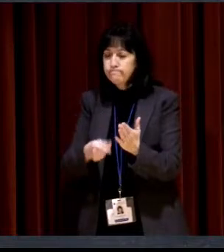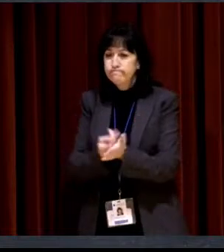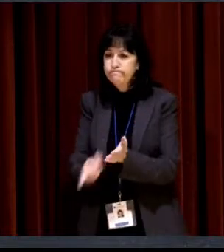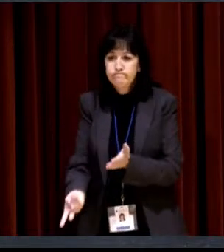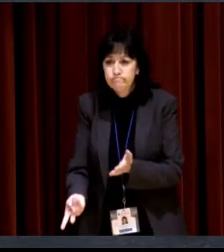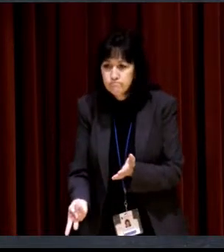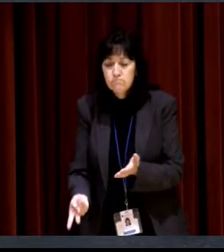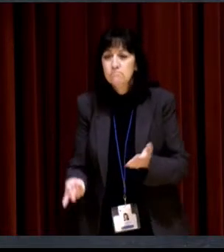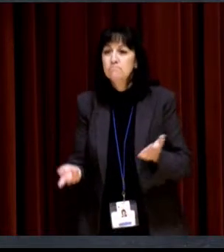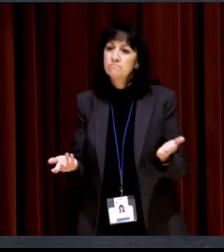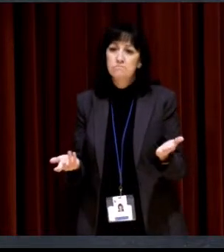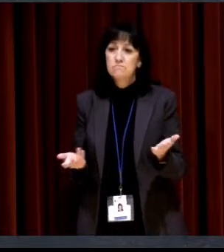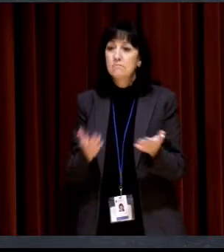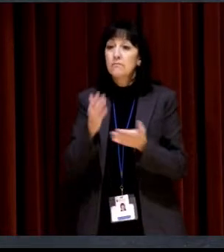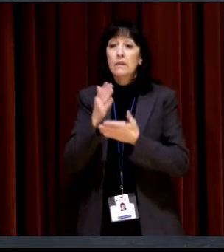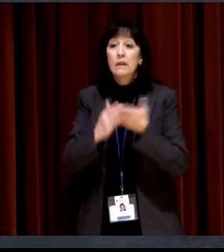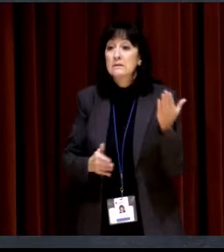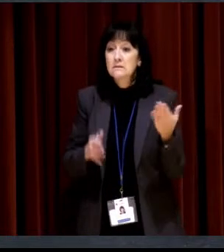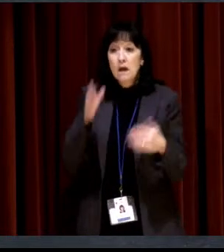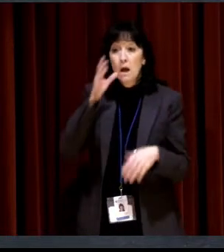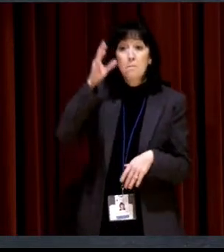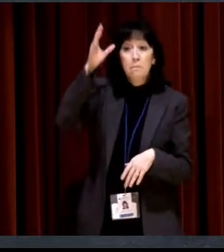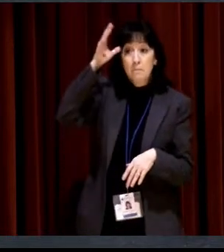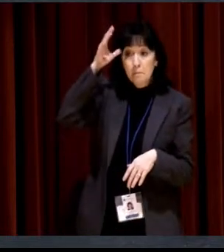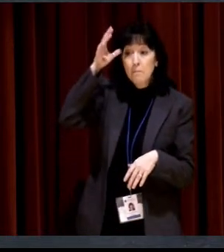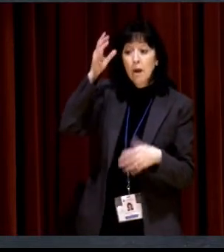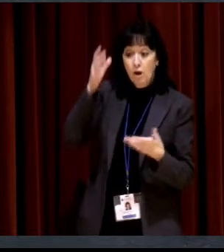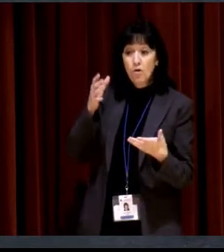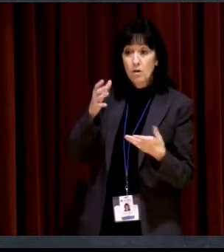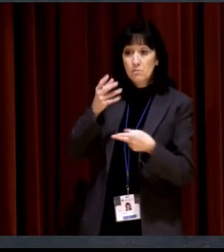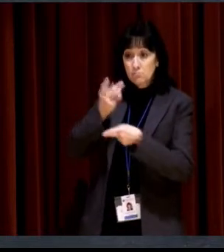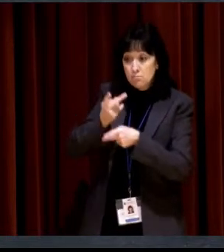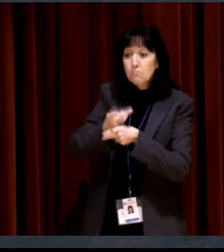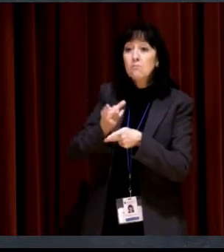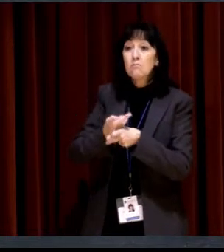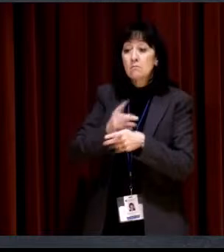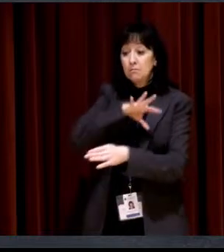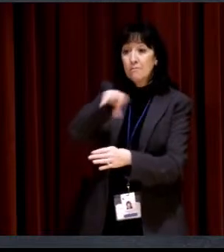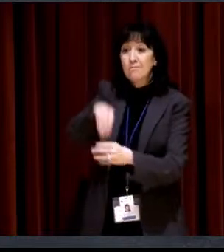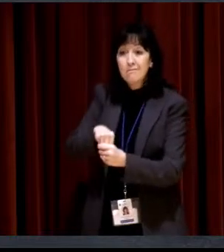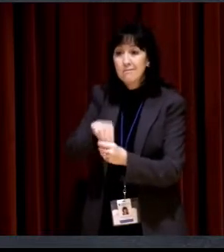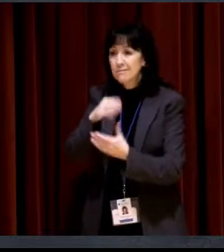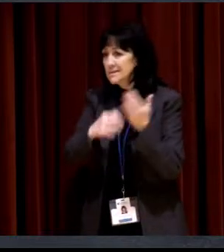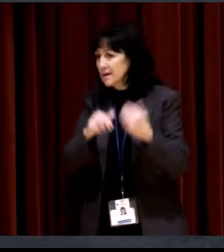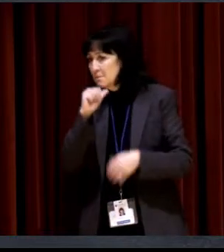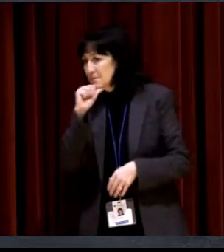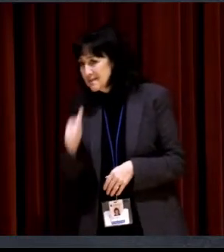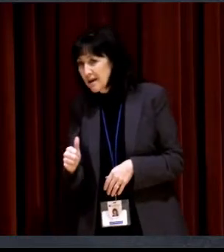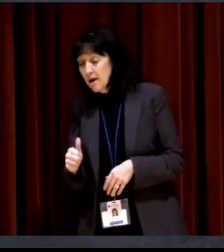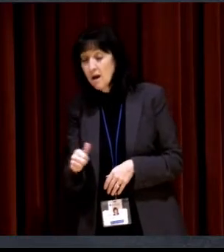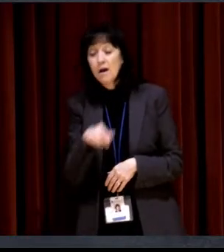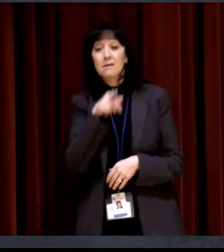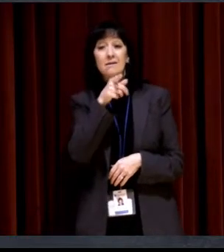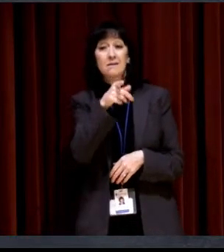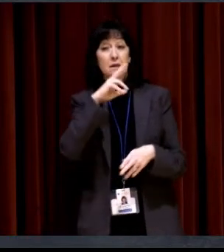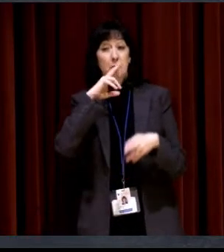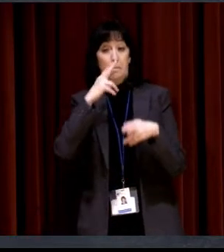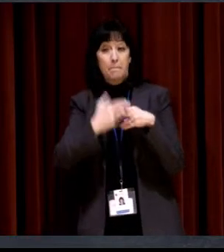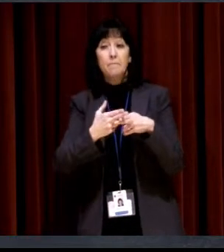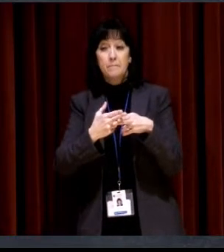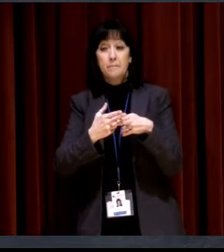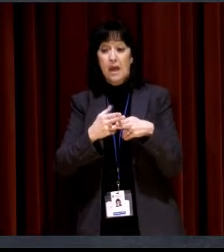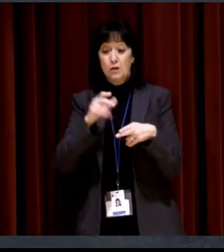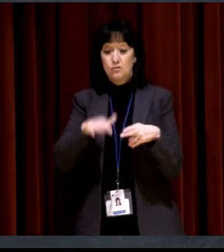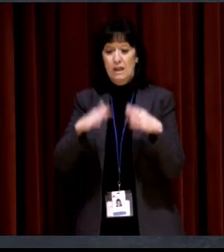the parents have control over, some of them don't. You know, but to me, when you say city collaborative, it's almost like we already know these kids are going to